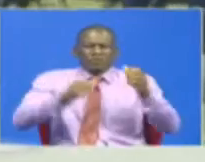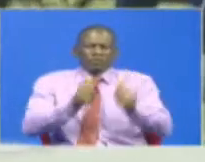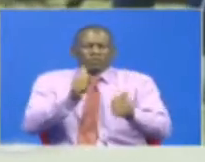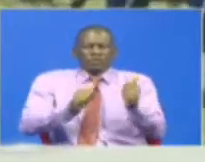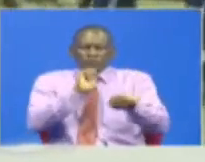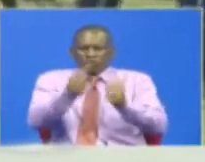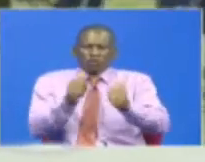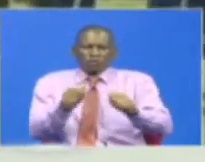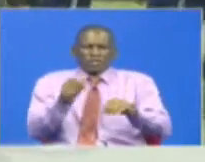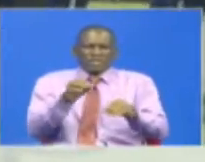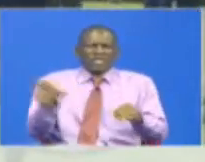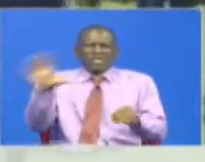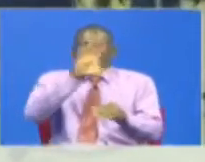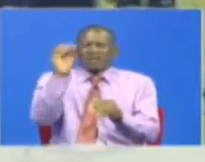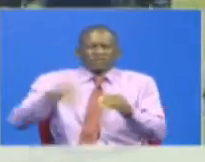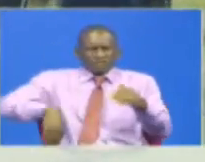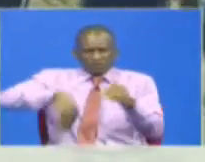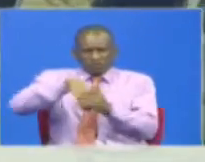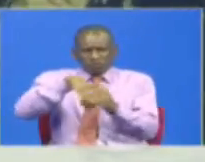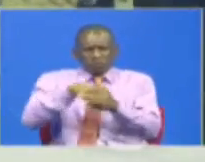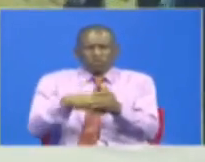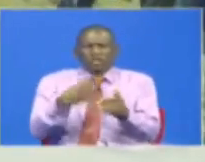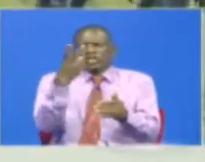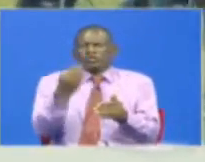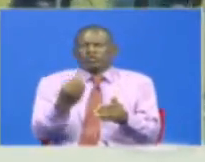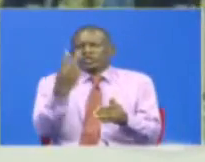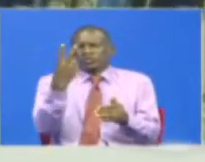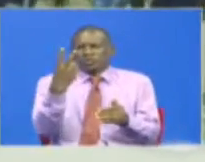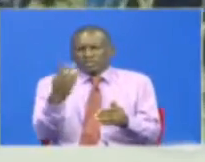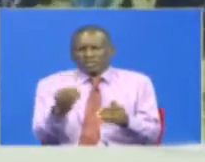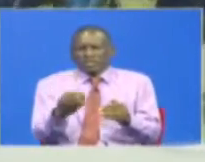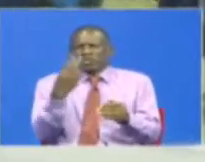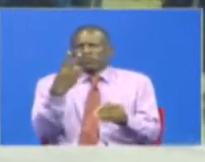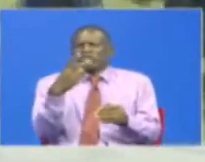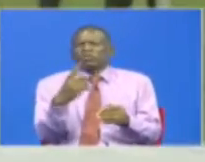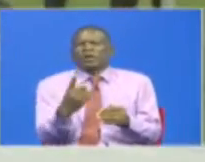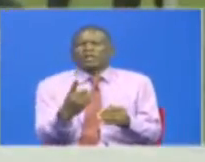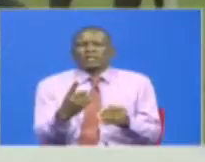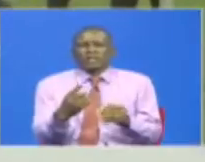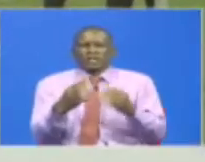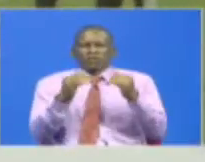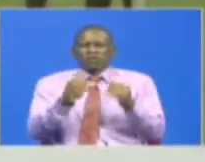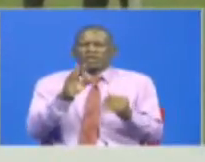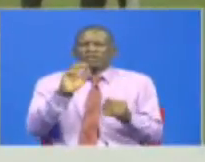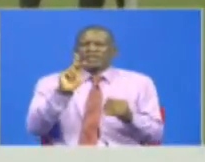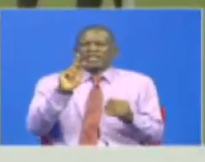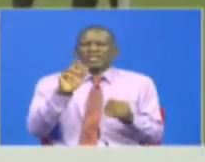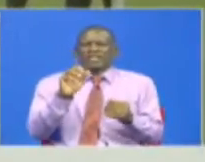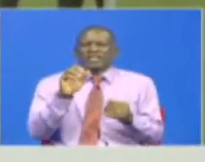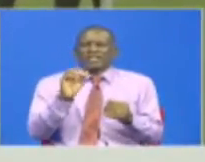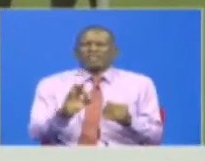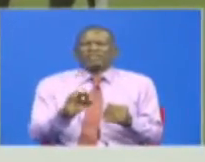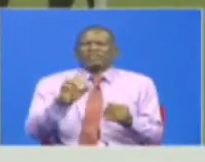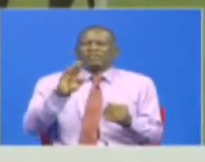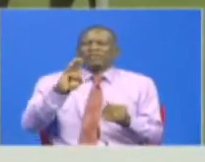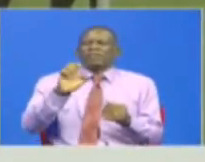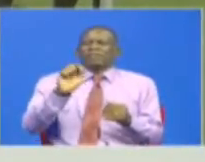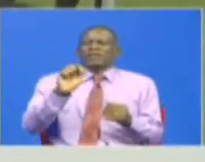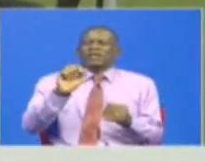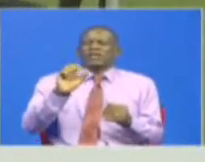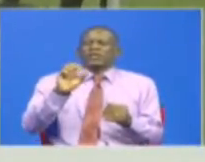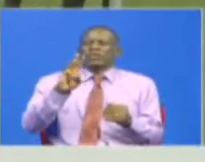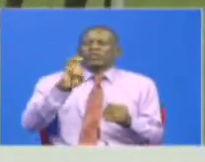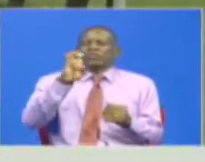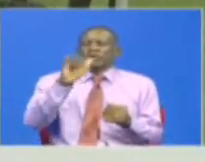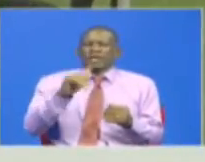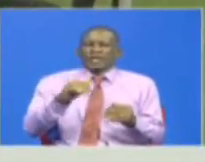the continental football in the 2020-21 season. The FKF Betway Cup was cut short at the round of 16 stage,